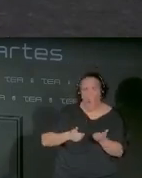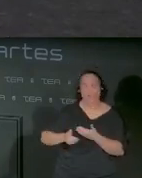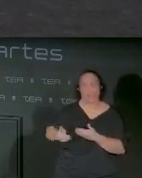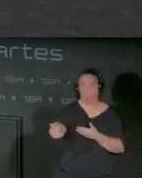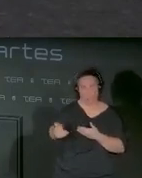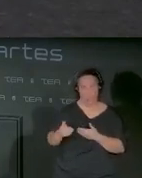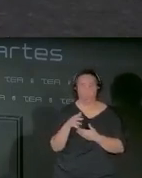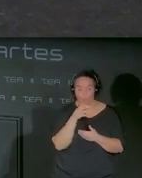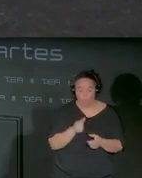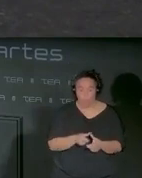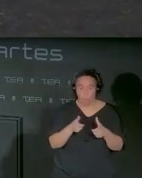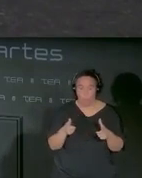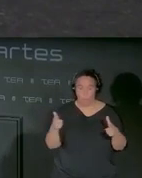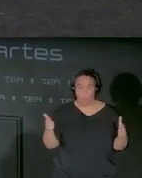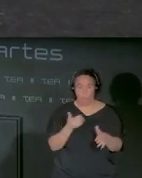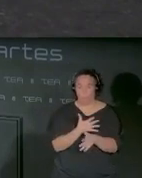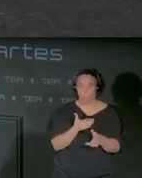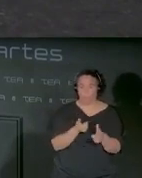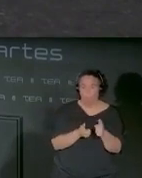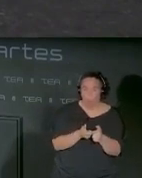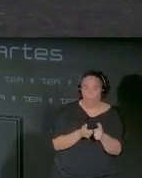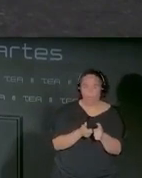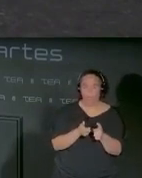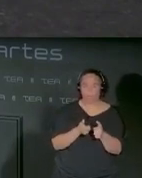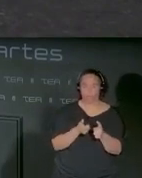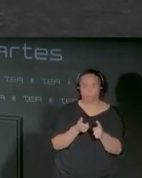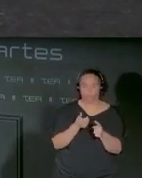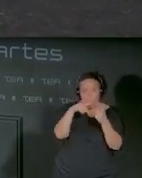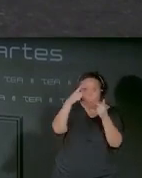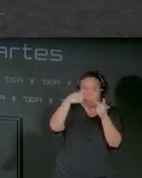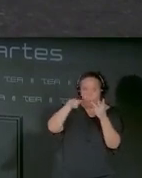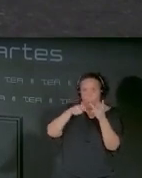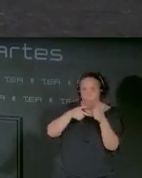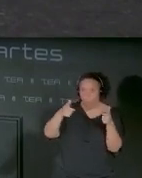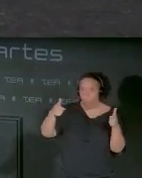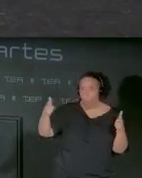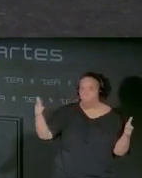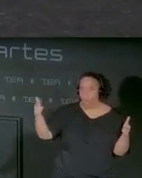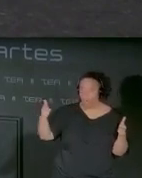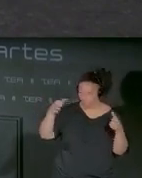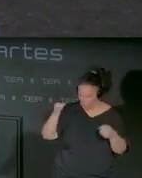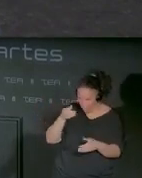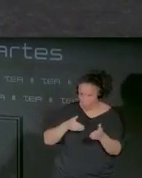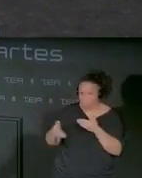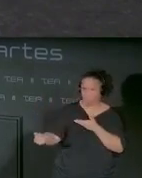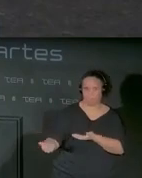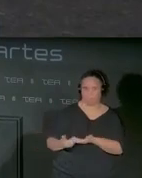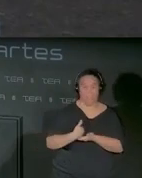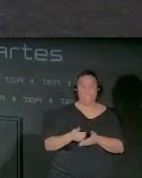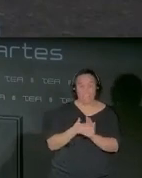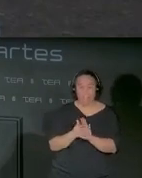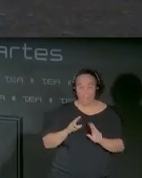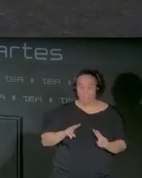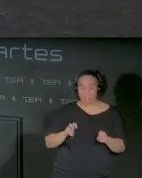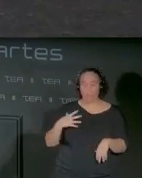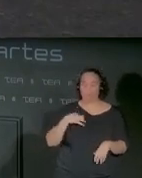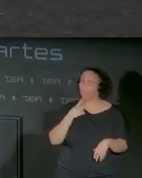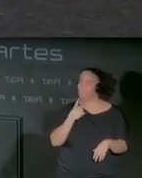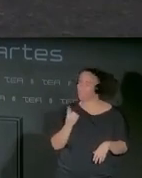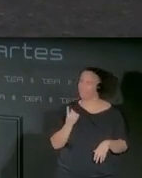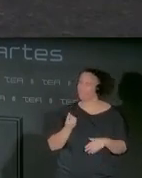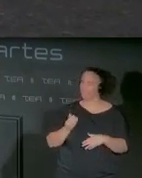want to give something back. But in the long run, this has shown to be good for